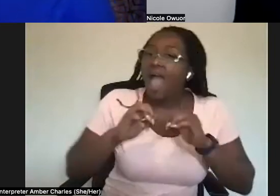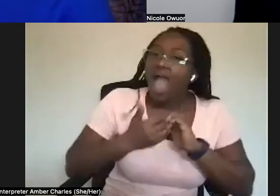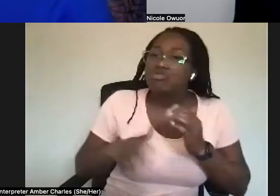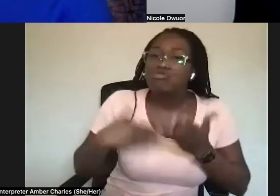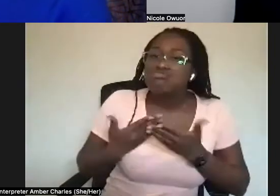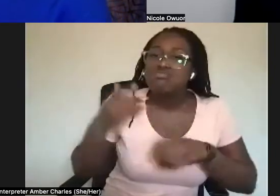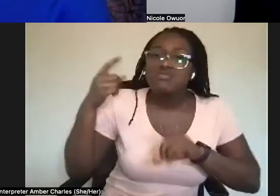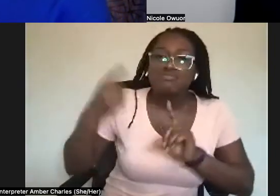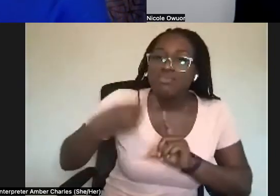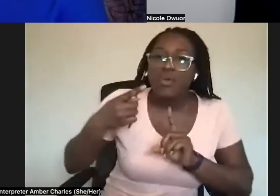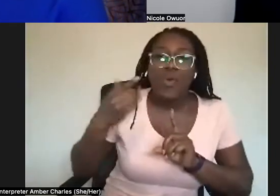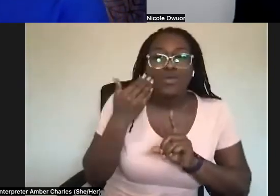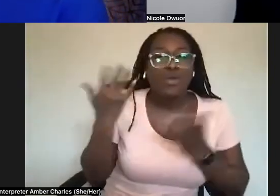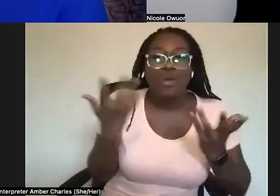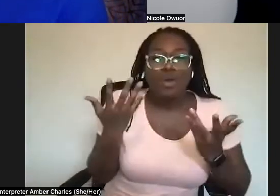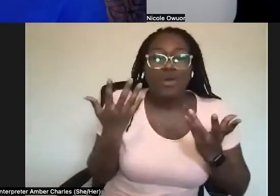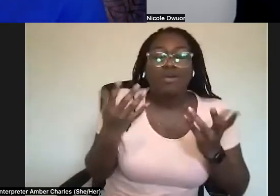you knew what you could afford?